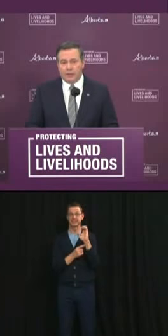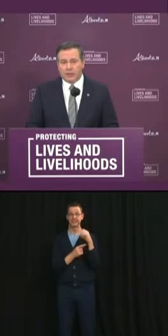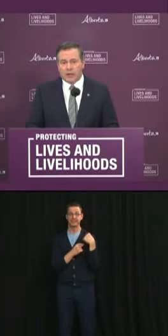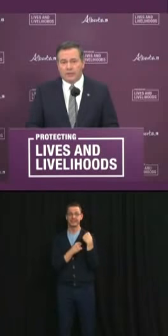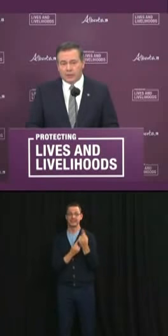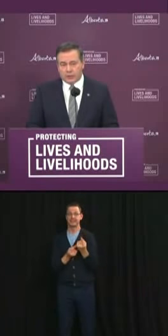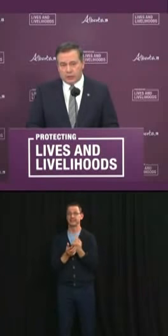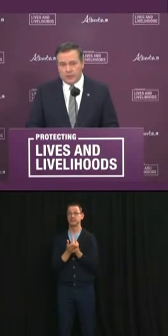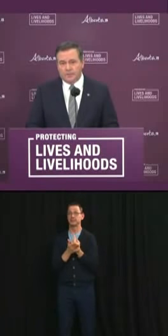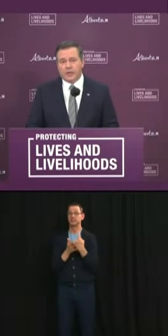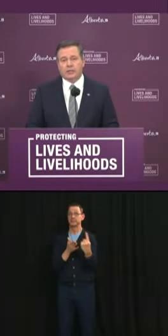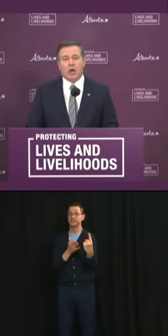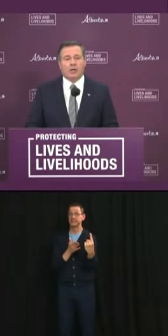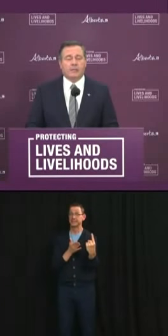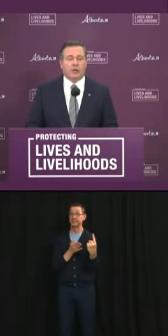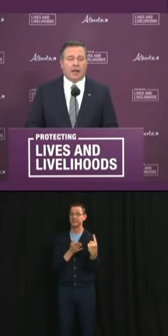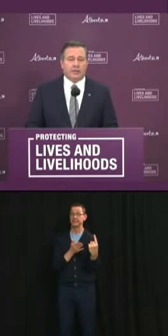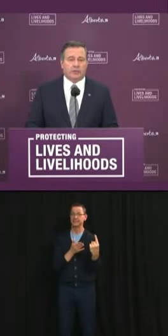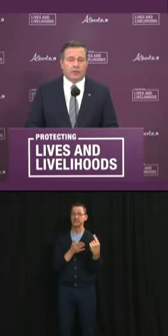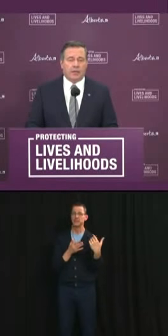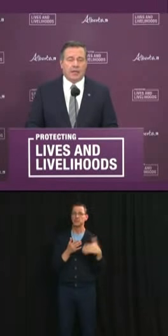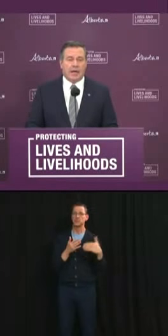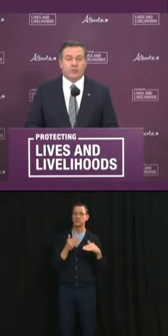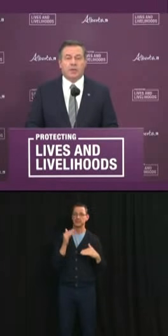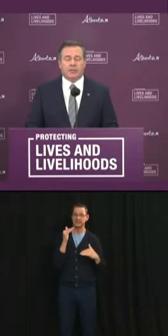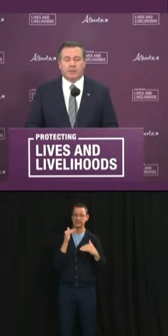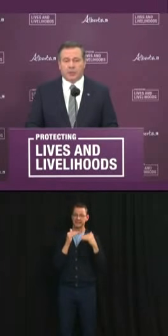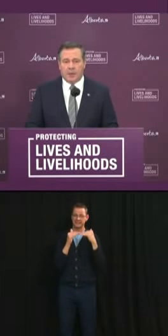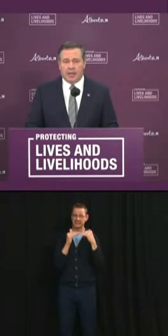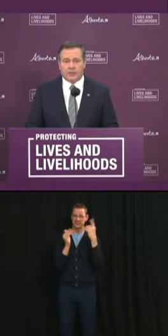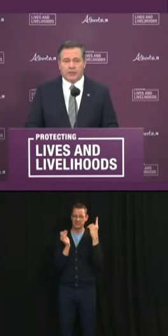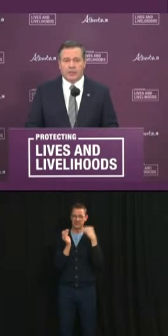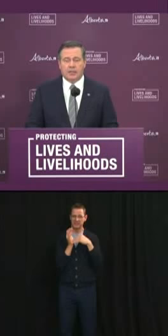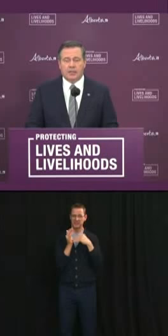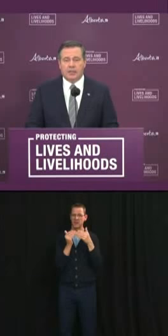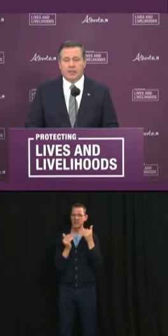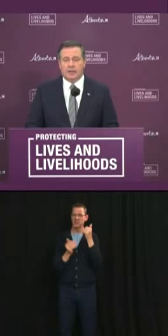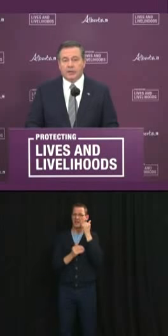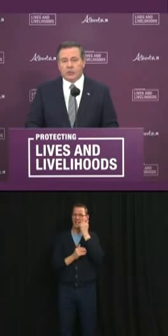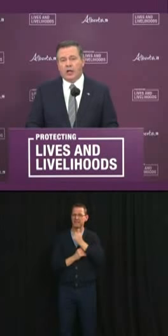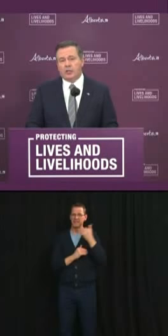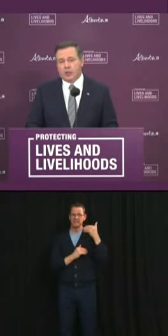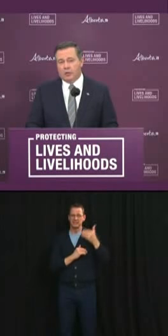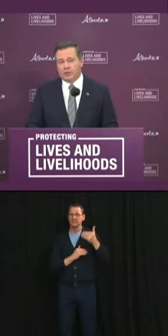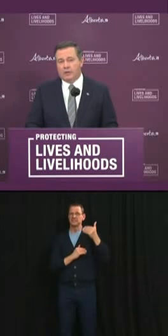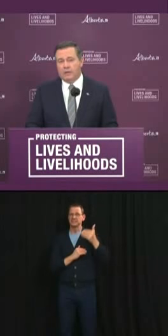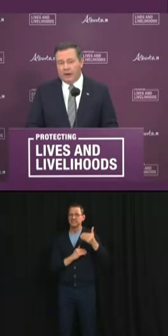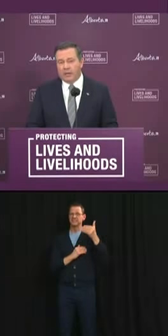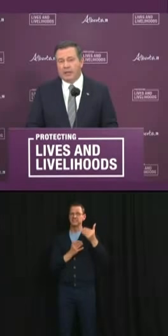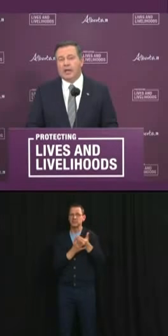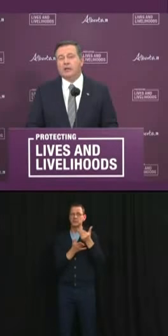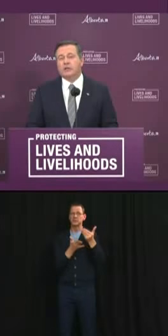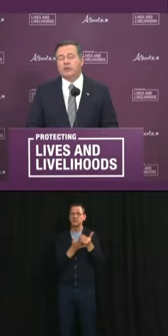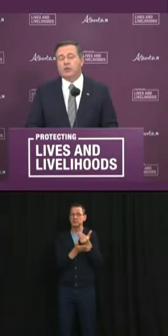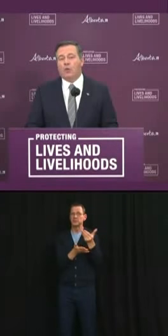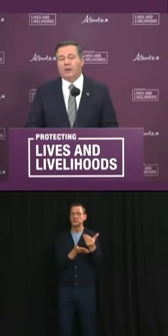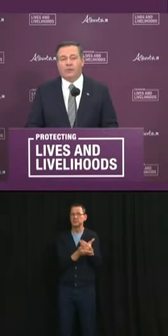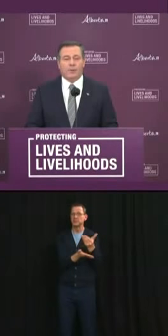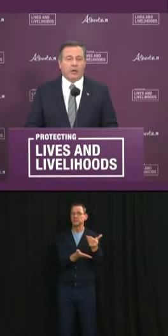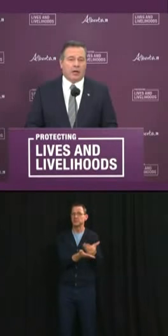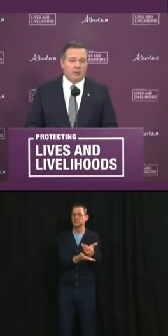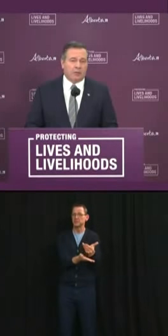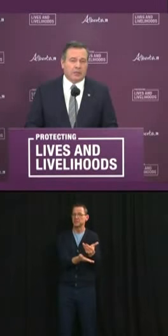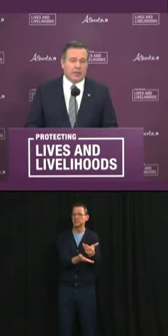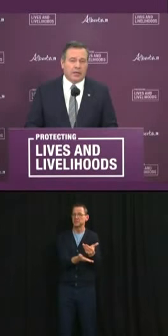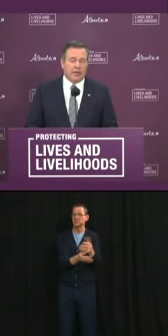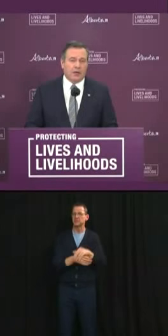in variants of concern that I talked about last week has picked up its pace. This slide shows that variant cases went from